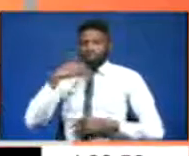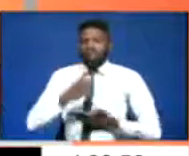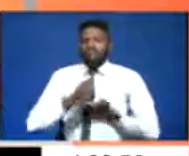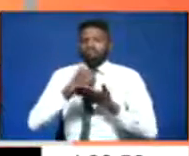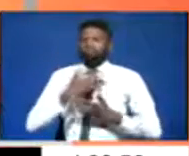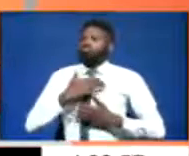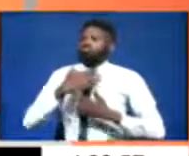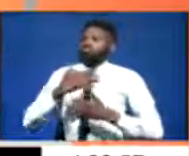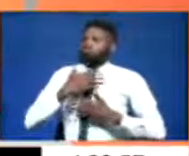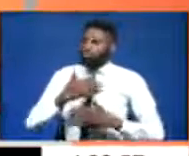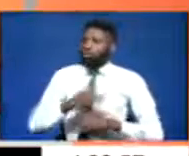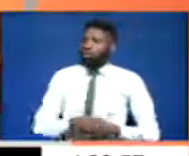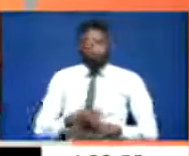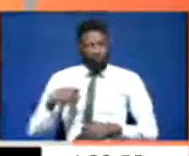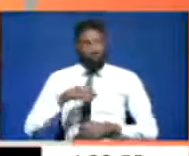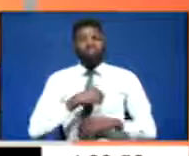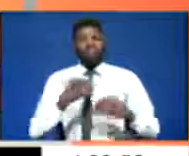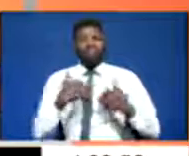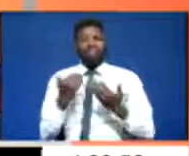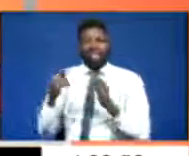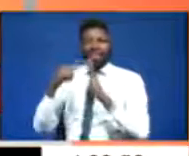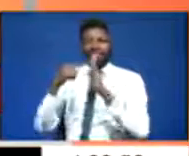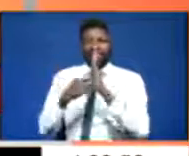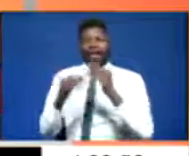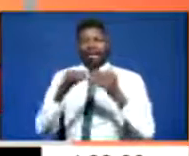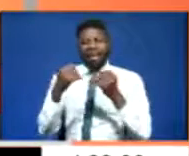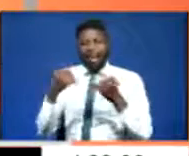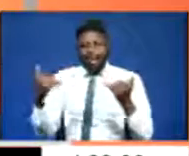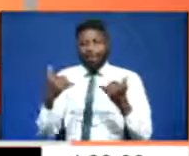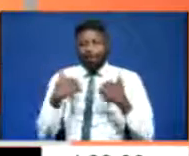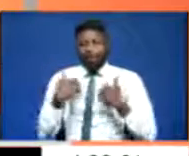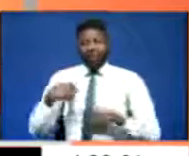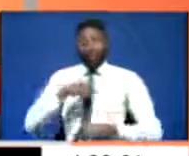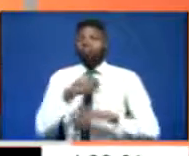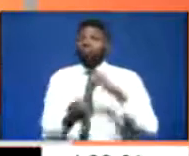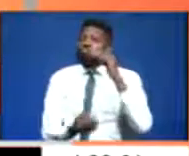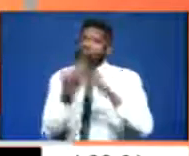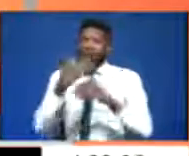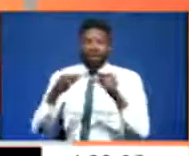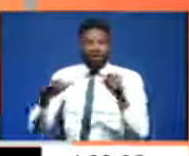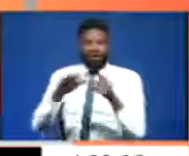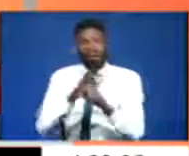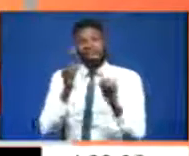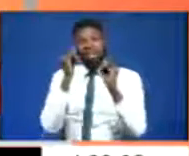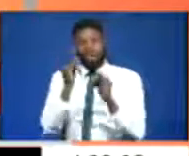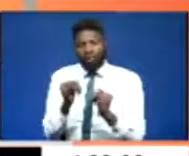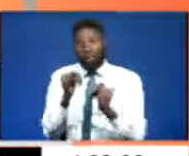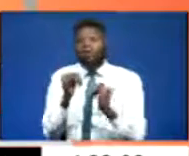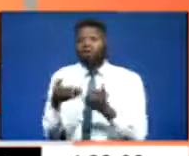have guidelines on this, and we'll be launching our comprehensive newborn care protocols tomorrow, which